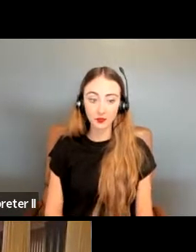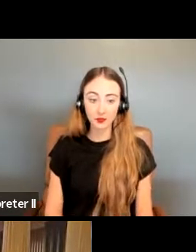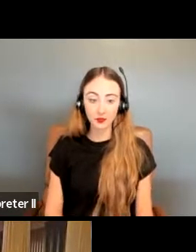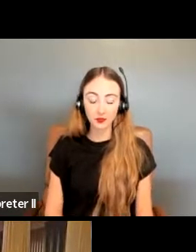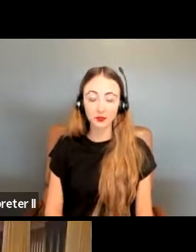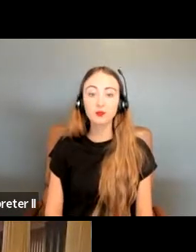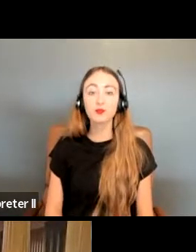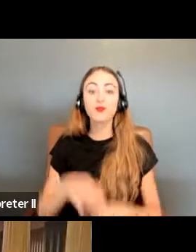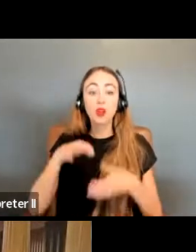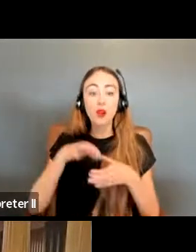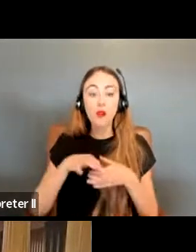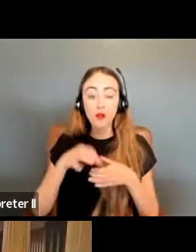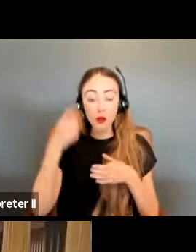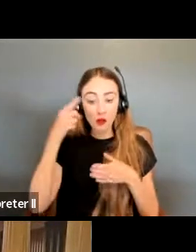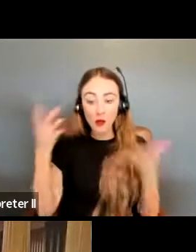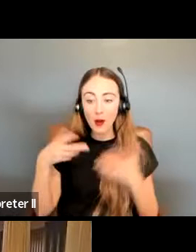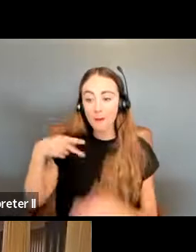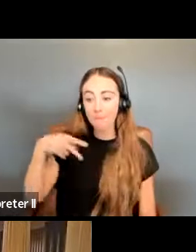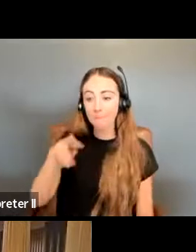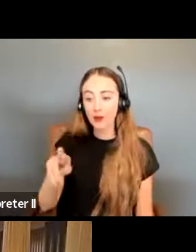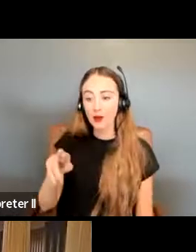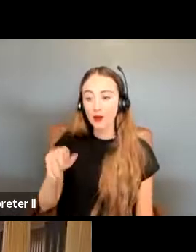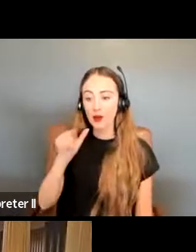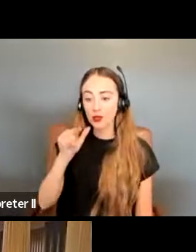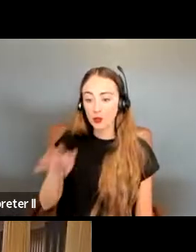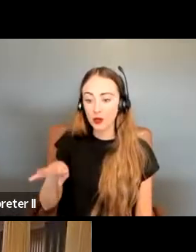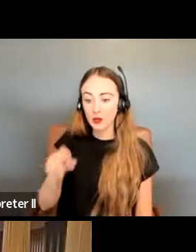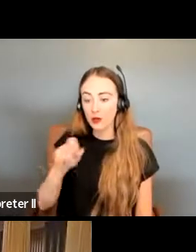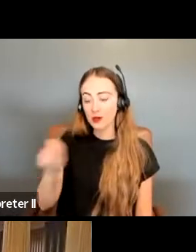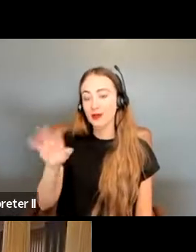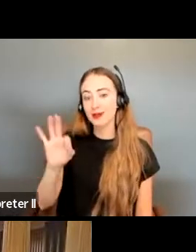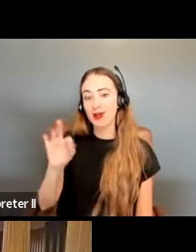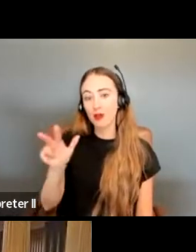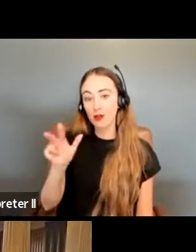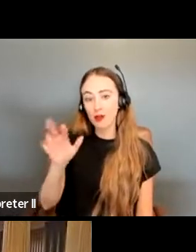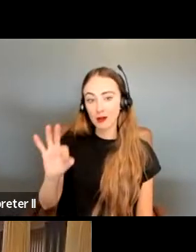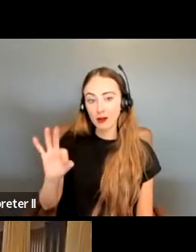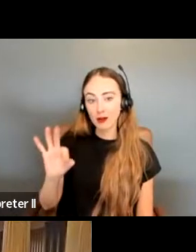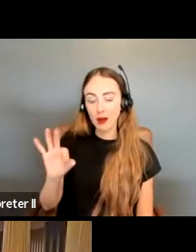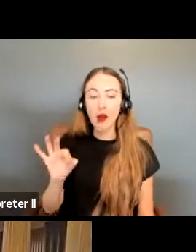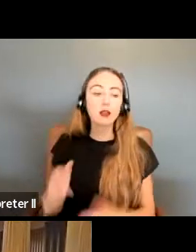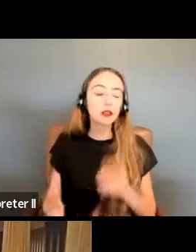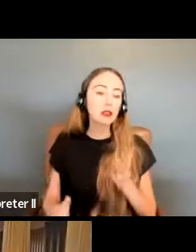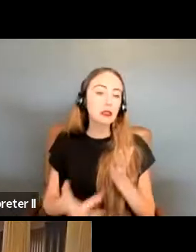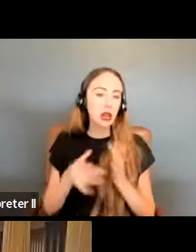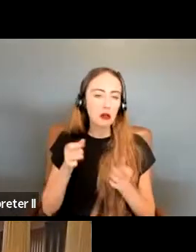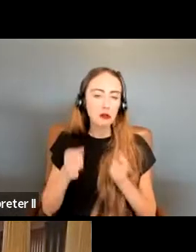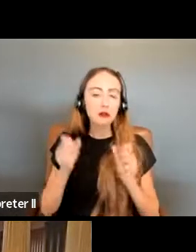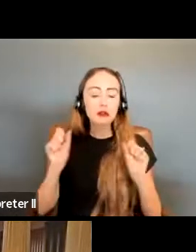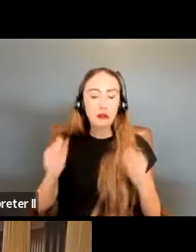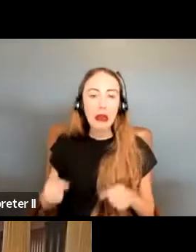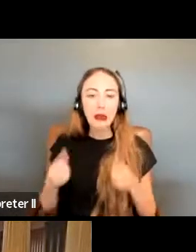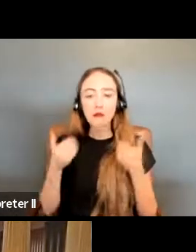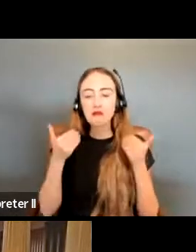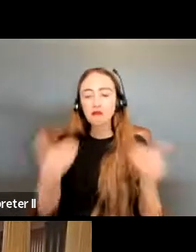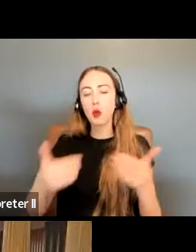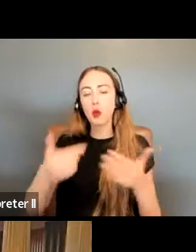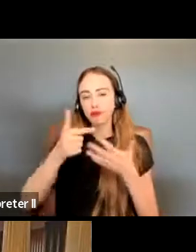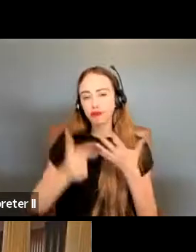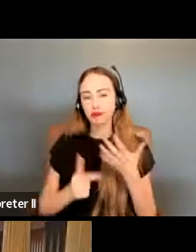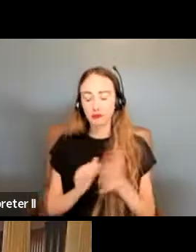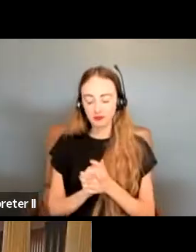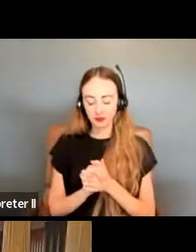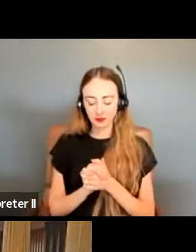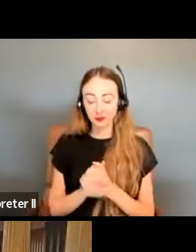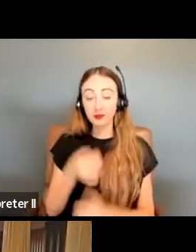The vote will be on PR 24-939, both the print and report with leave for staff. Mr. Cash, would you call the roll? Councilmember